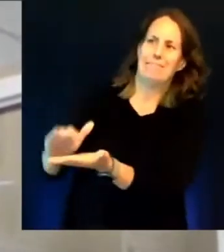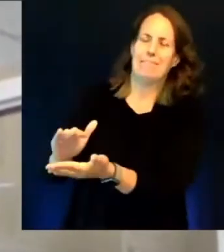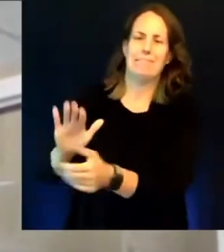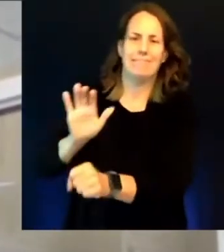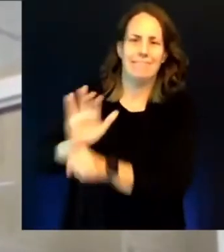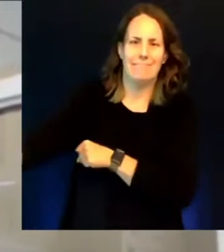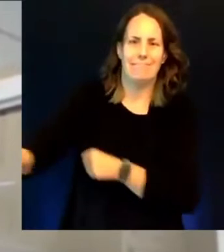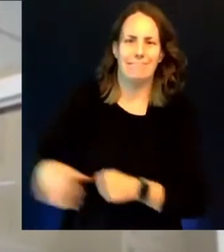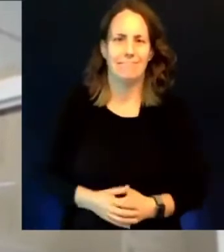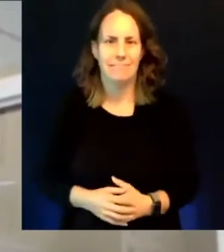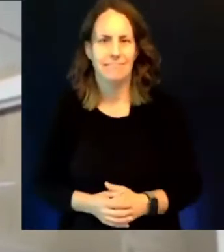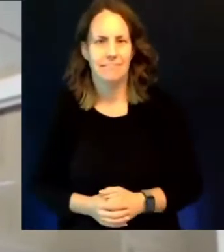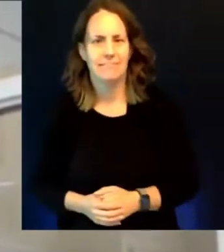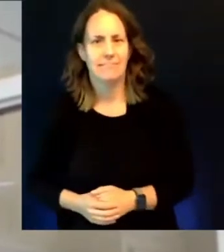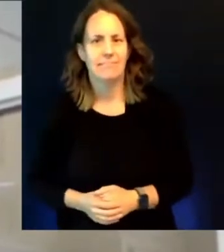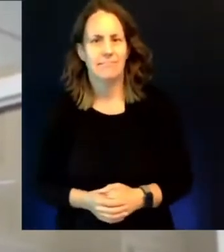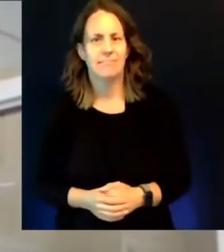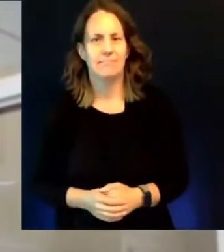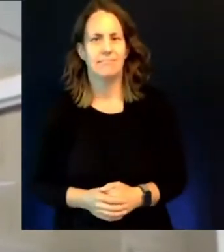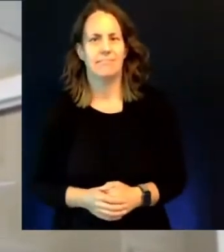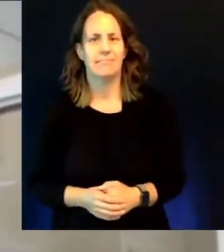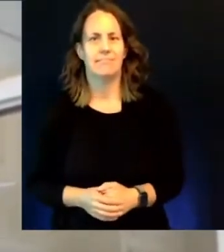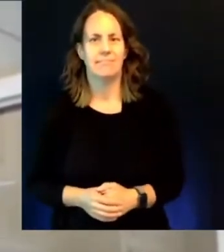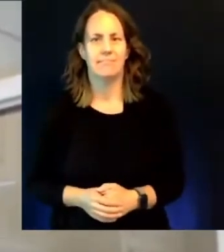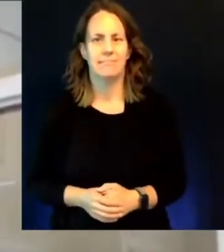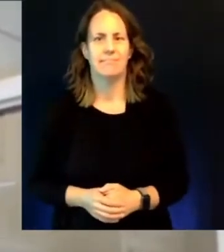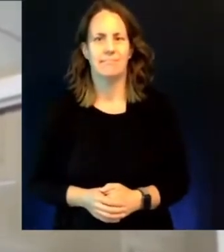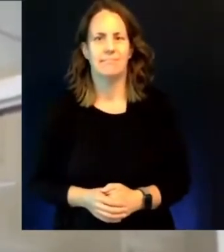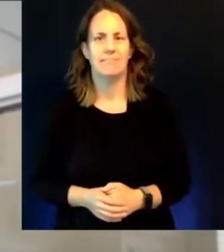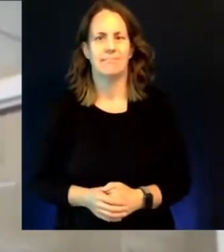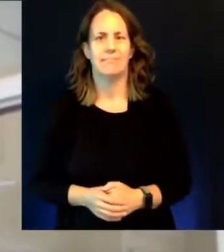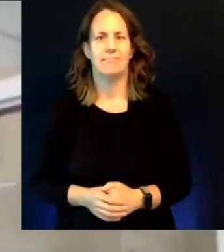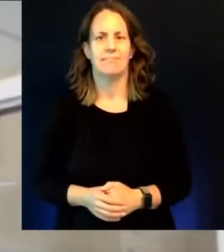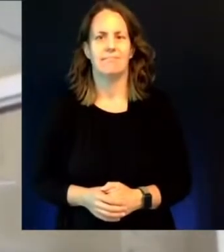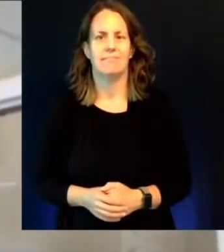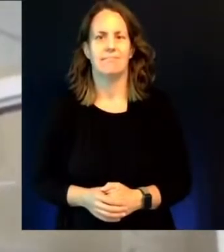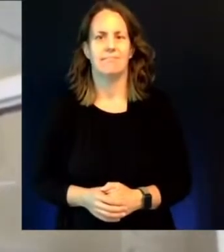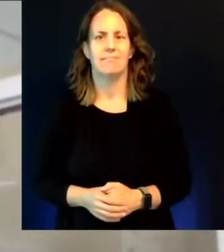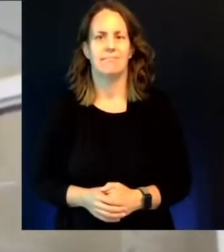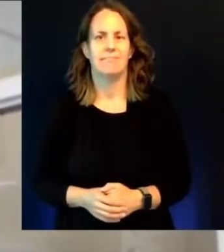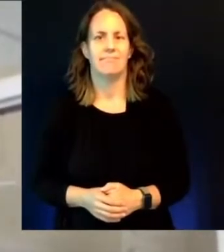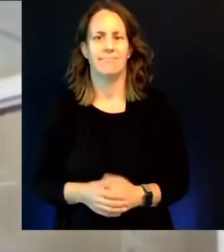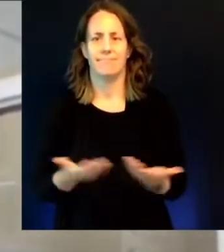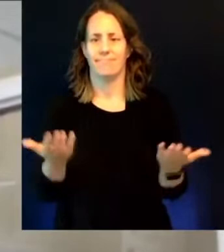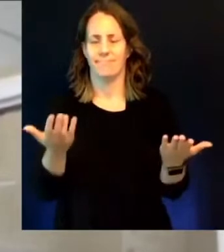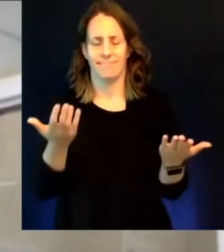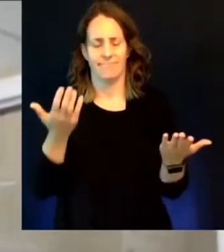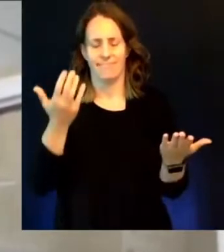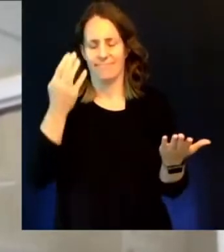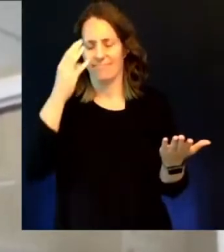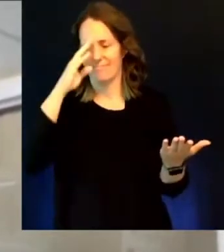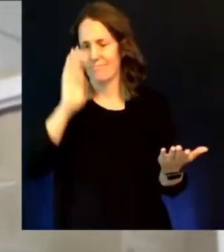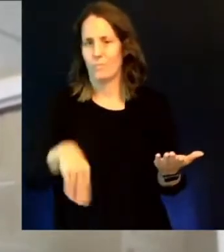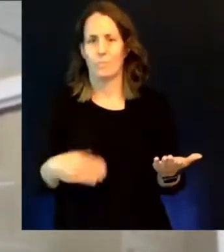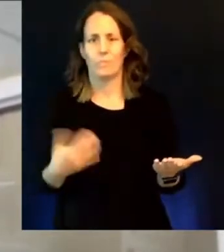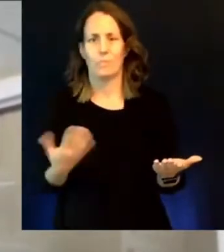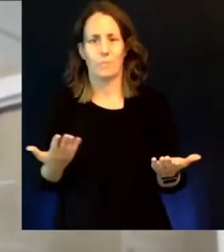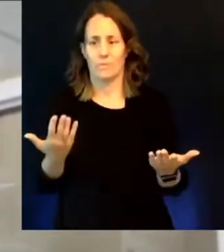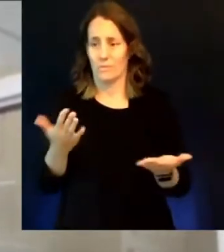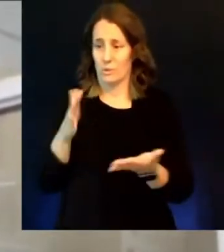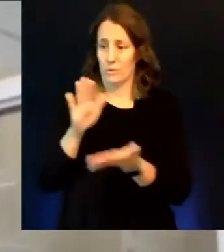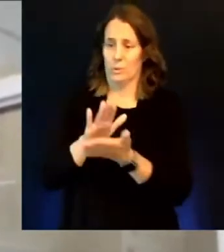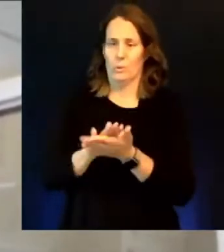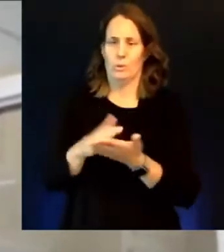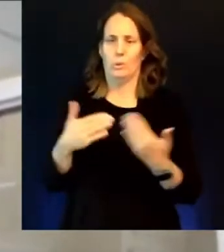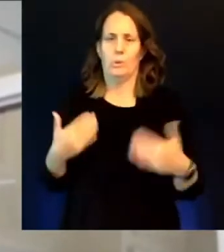all school systems are making those decisions. And we are very respectful of the conversations that people are having, the strong opinions that